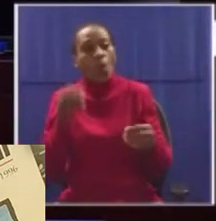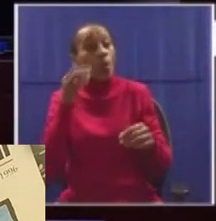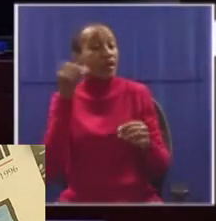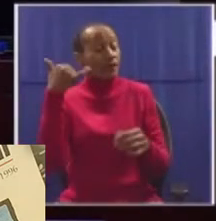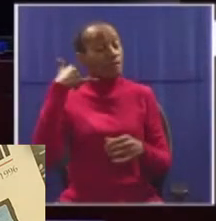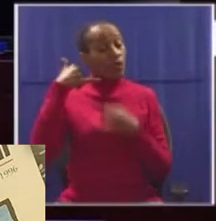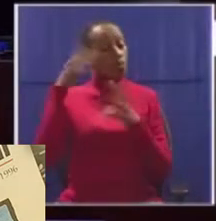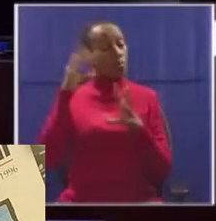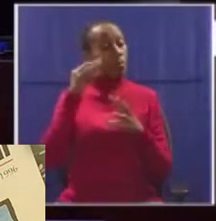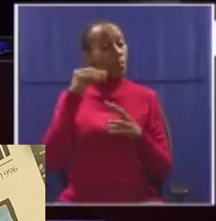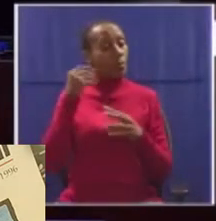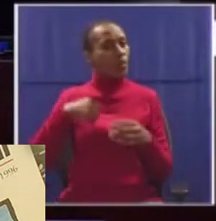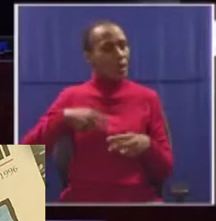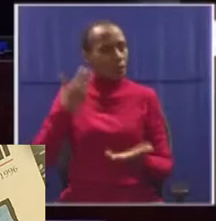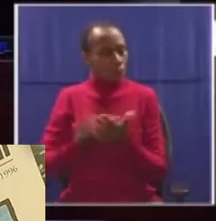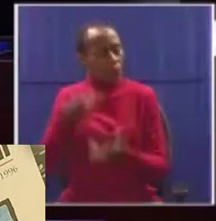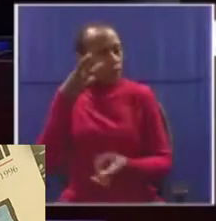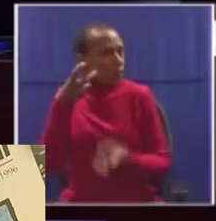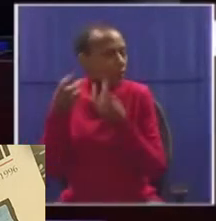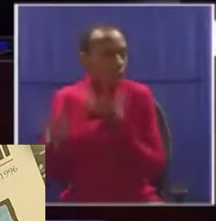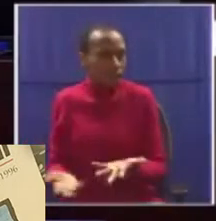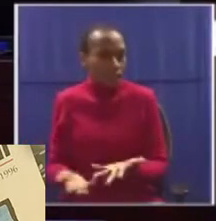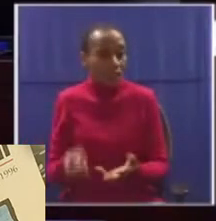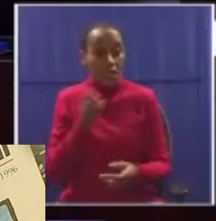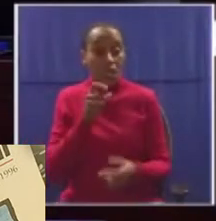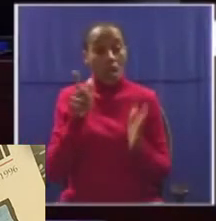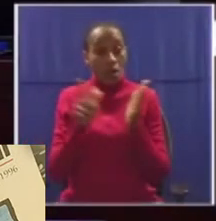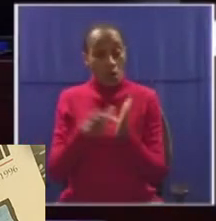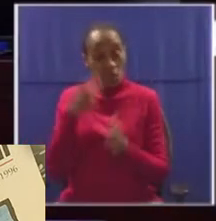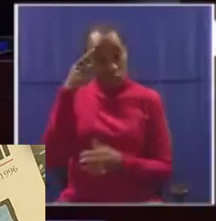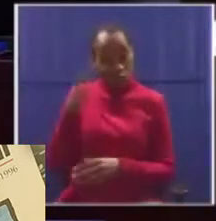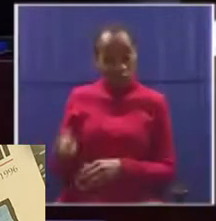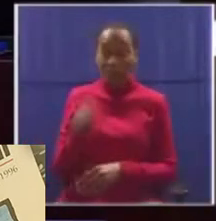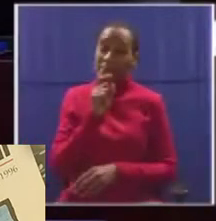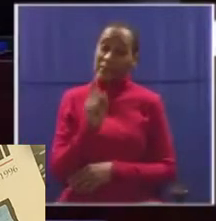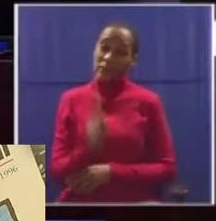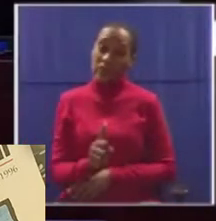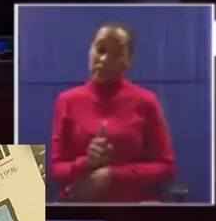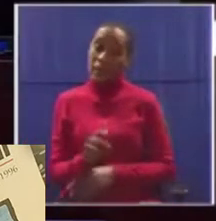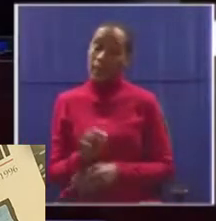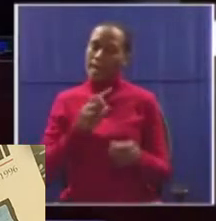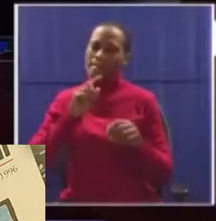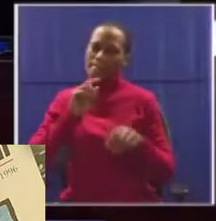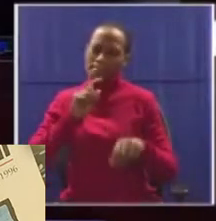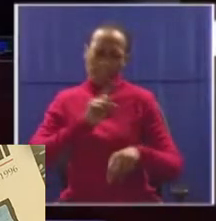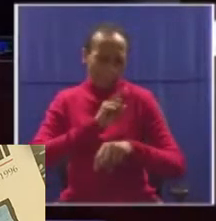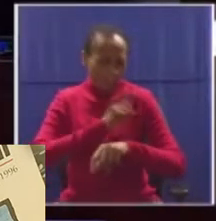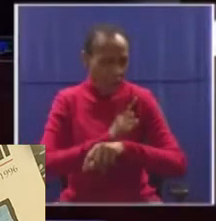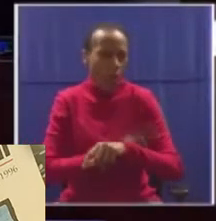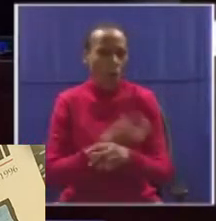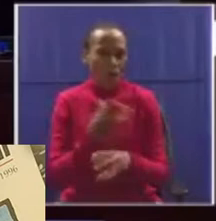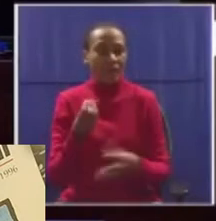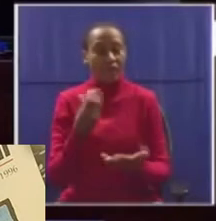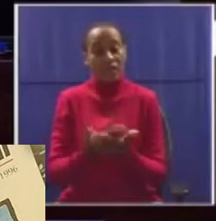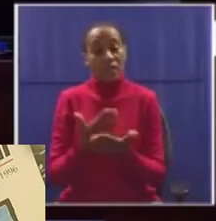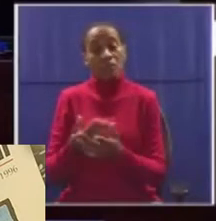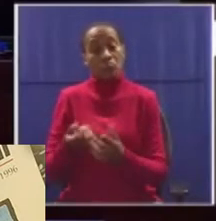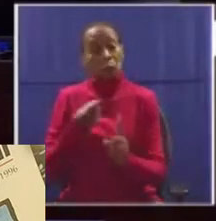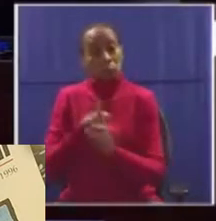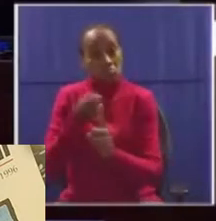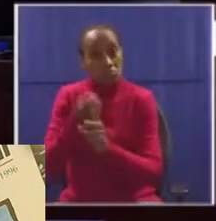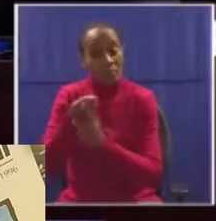your conversations if used legally this is a very powerful tool in the fight against